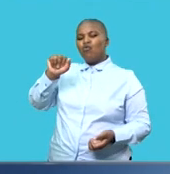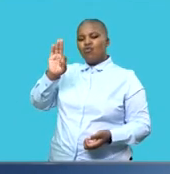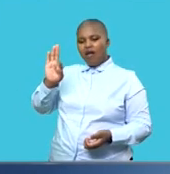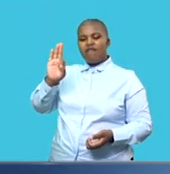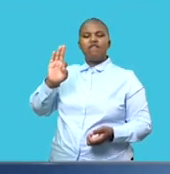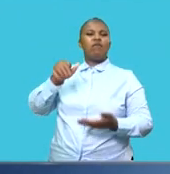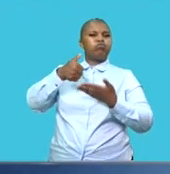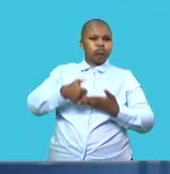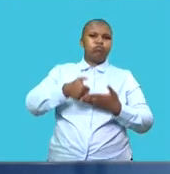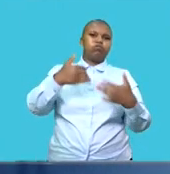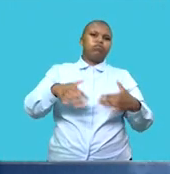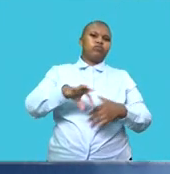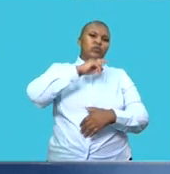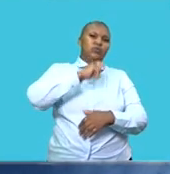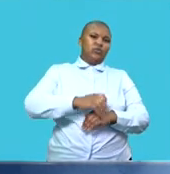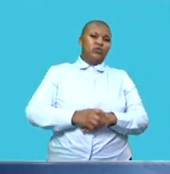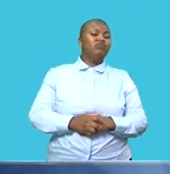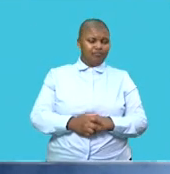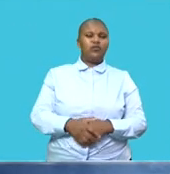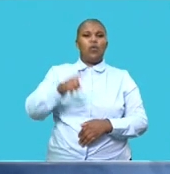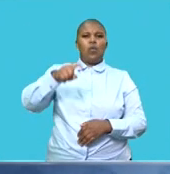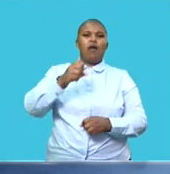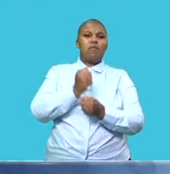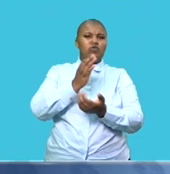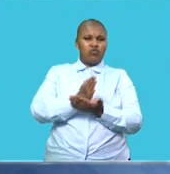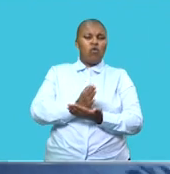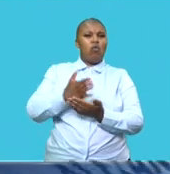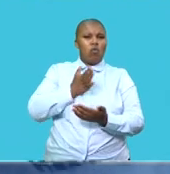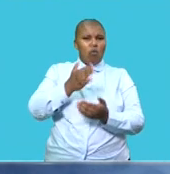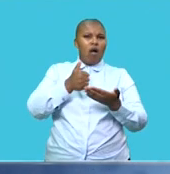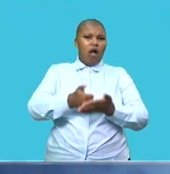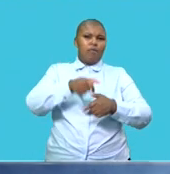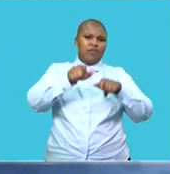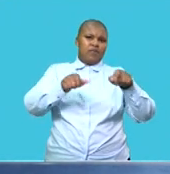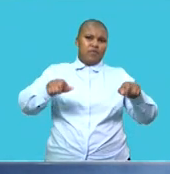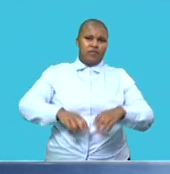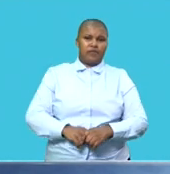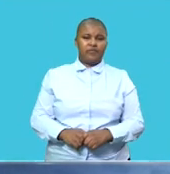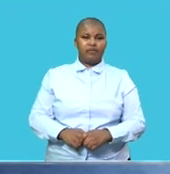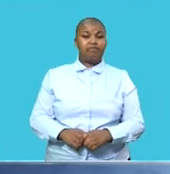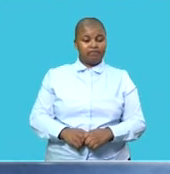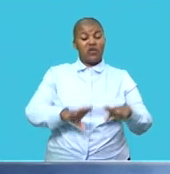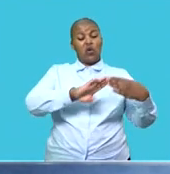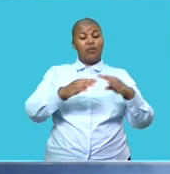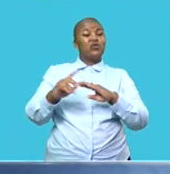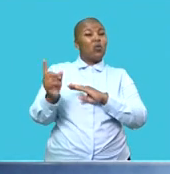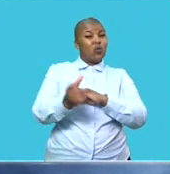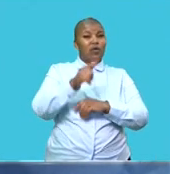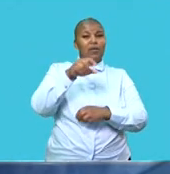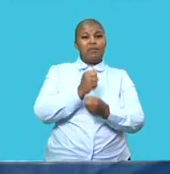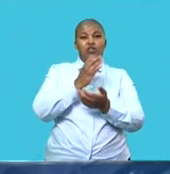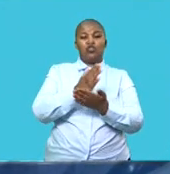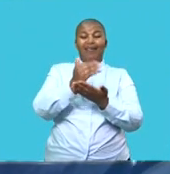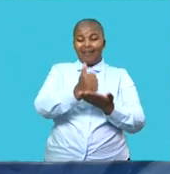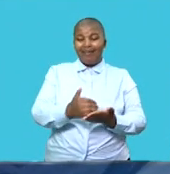amegang timeng ena di kgathalela le go elelwa ditlhoko tsa bakudi, baoki le setšhaba ka kakaretso mo a